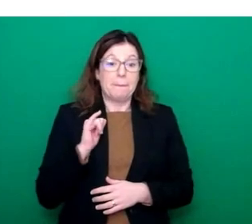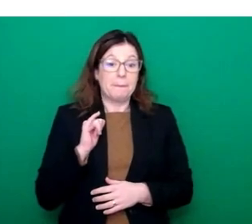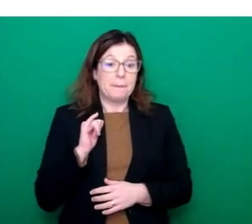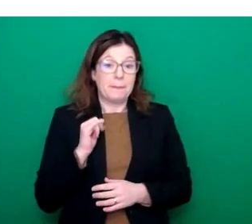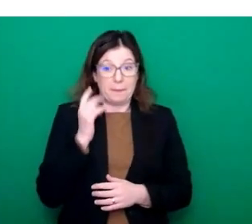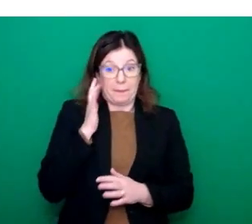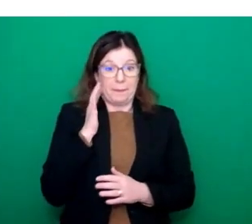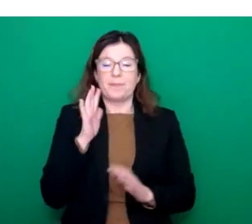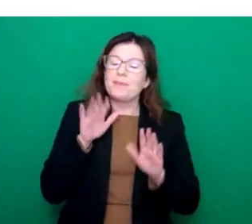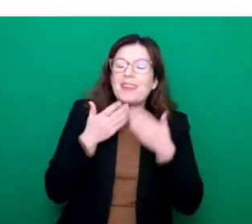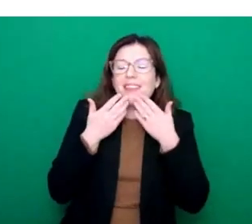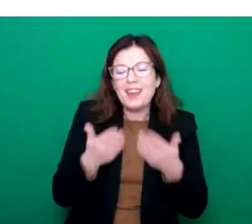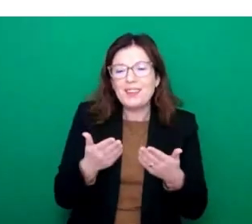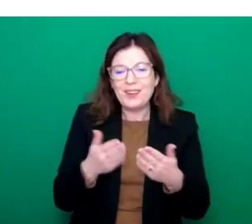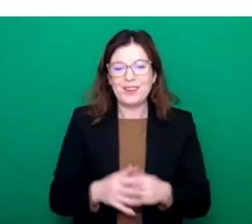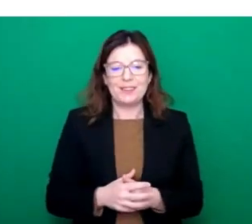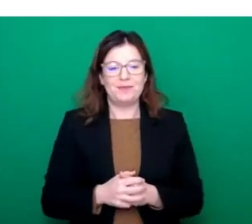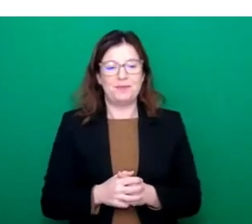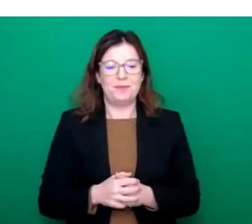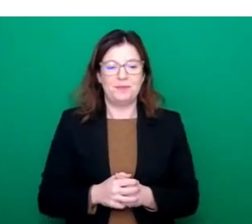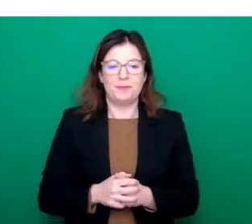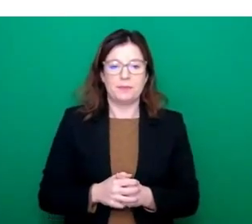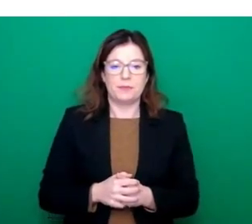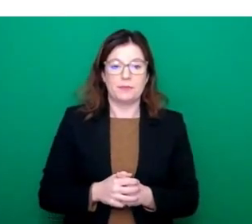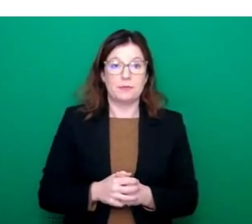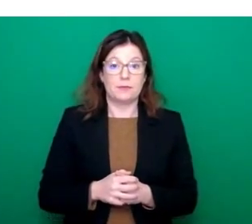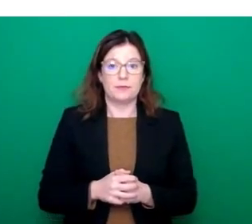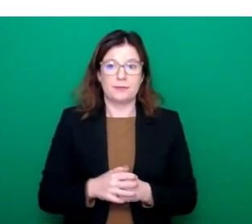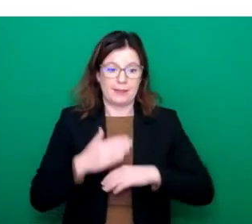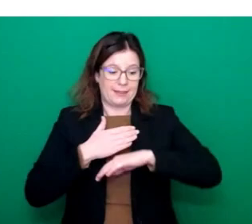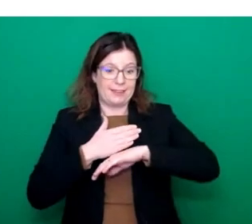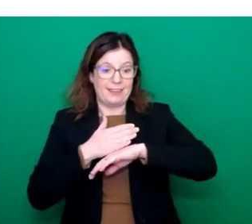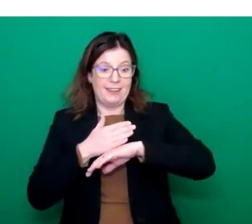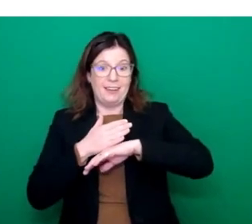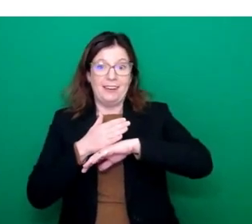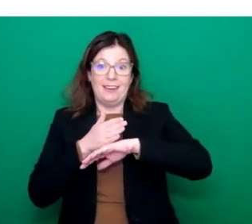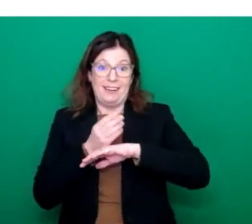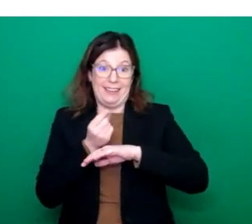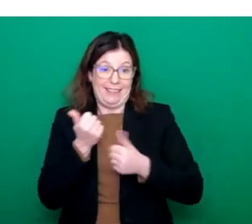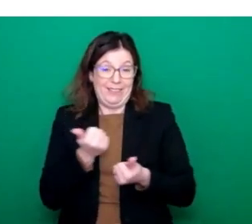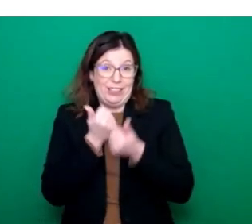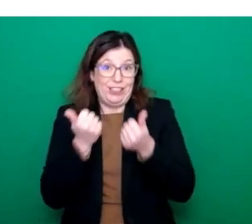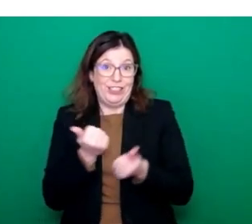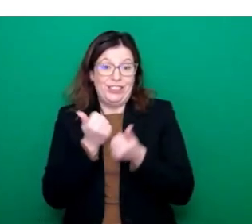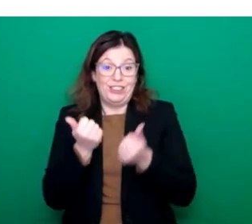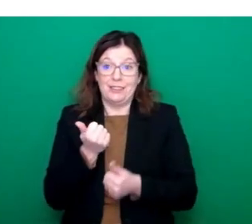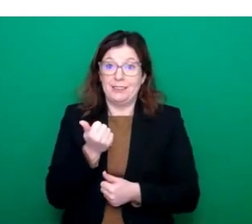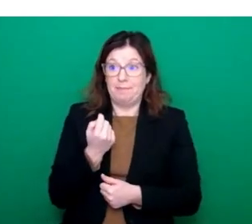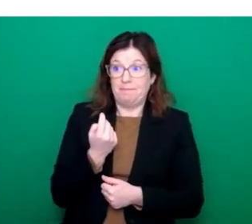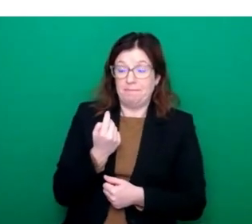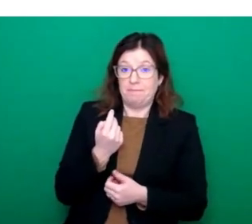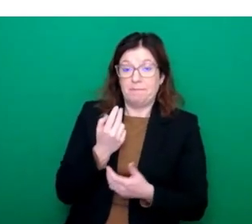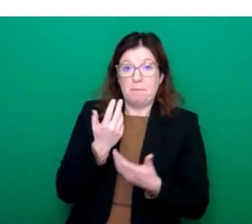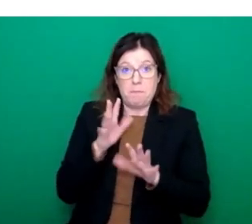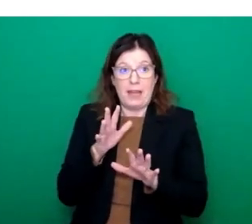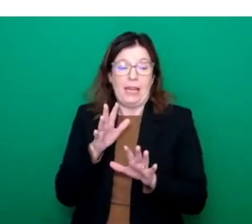Thank you both. We've got the final few minutes, so we've talked a lot about the learnings